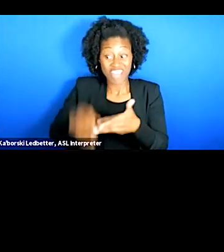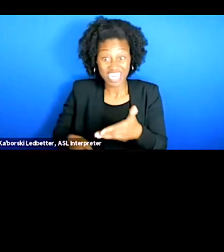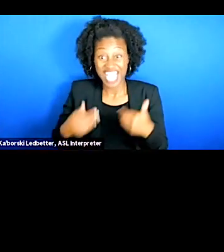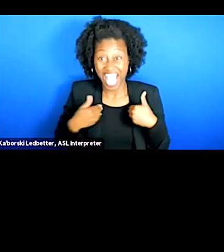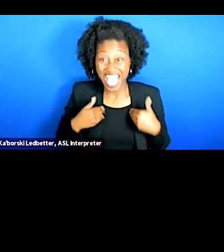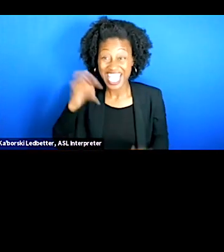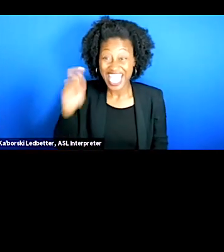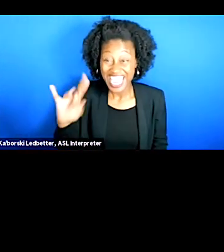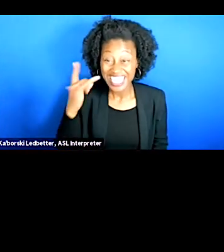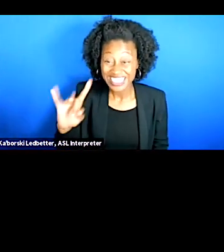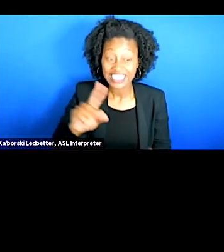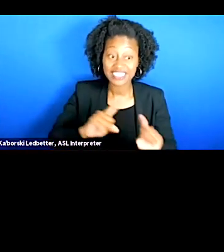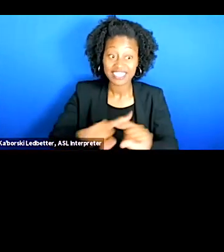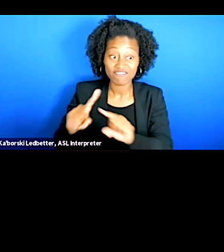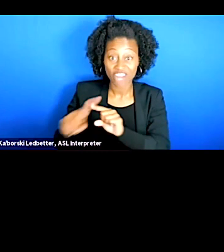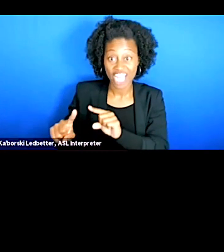versions.